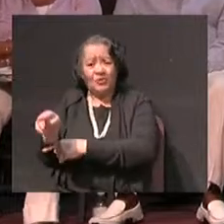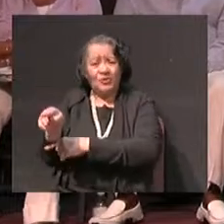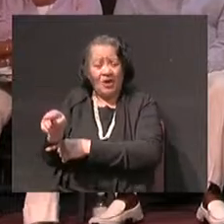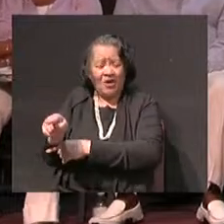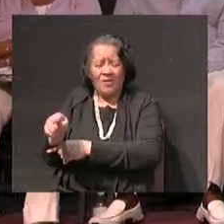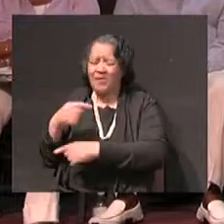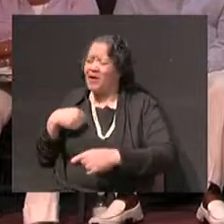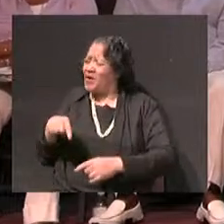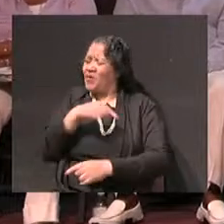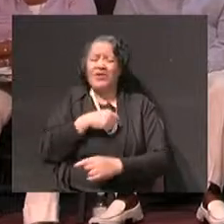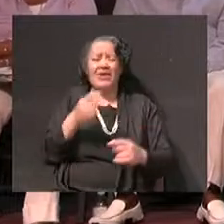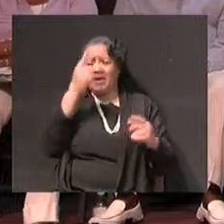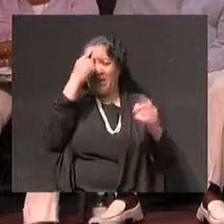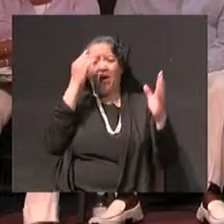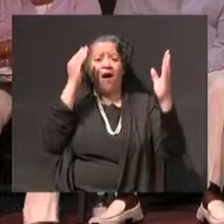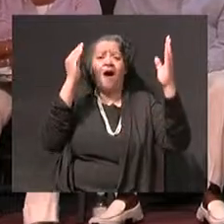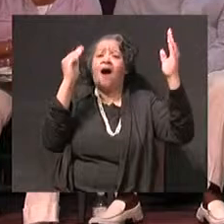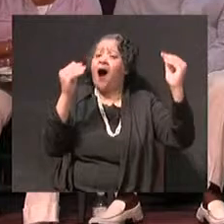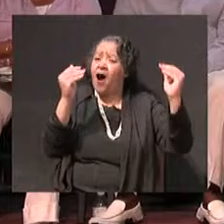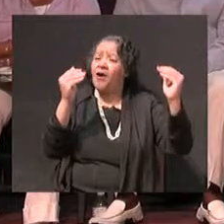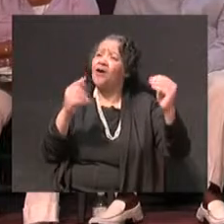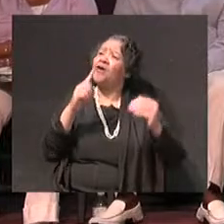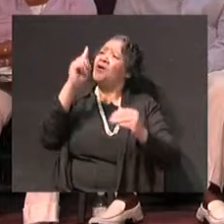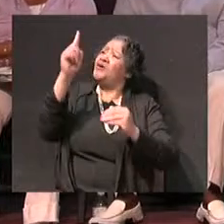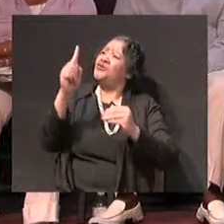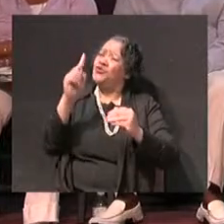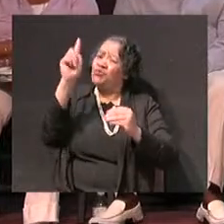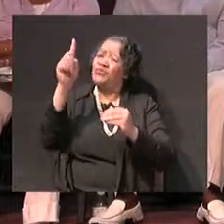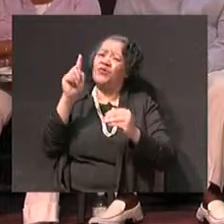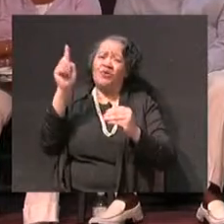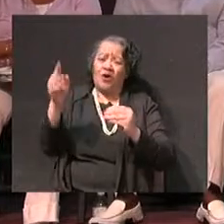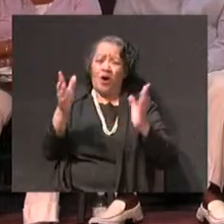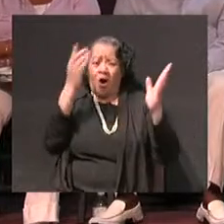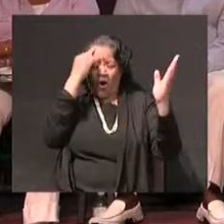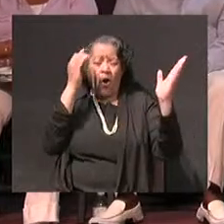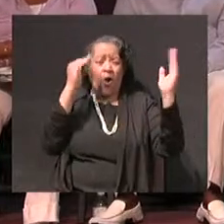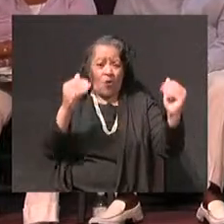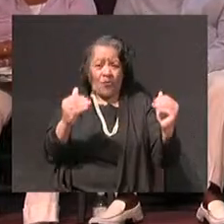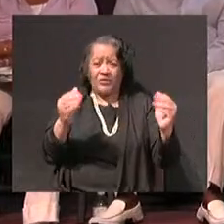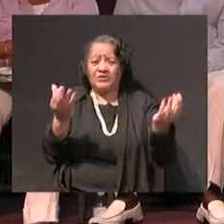We had hope that you were the one, and hope is important.